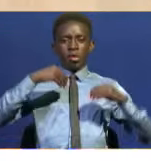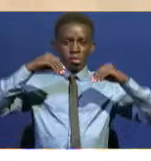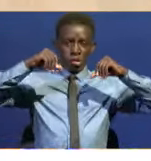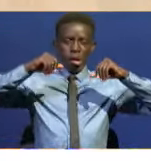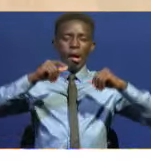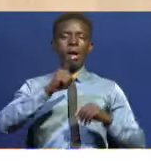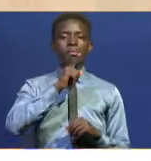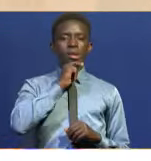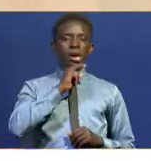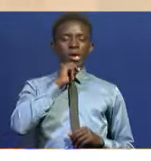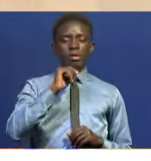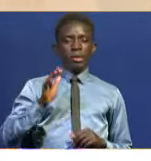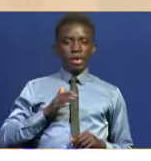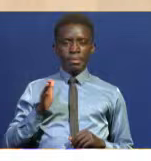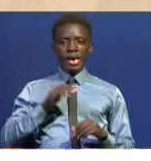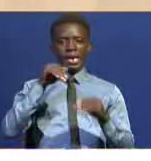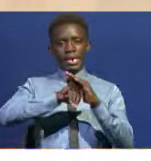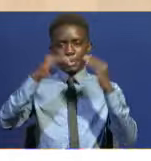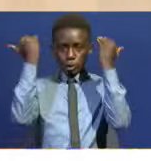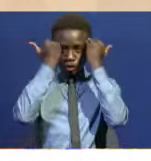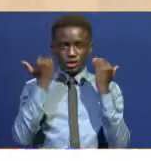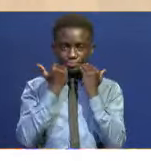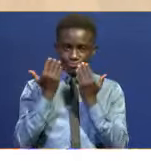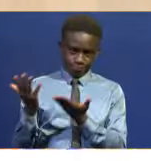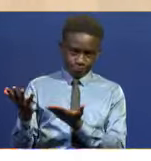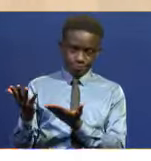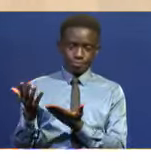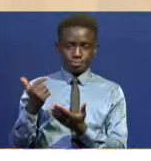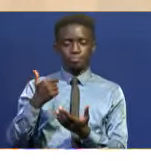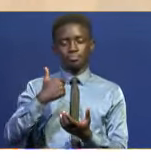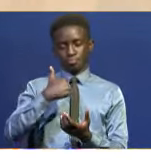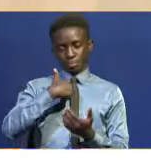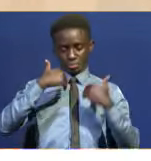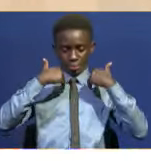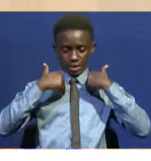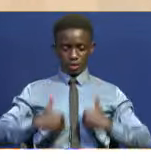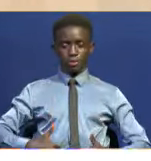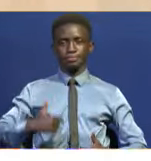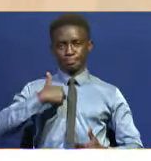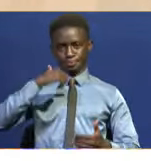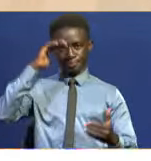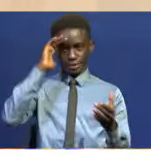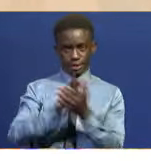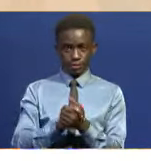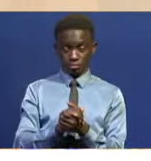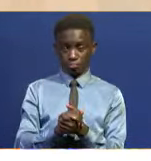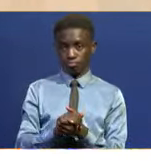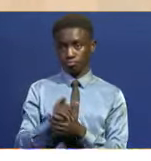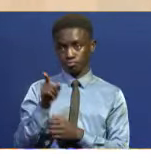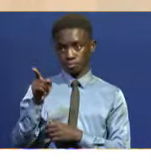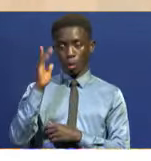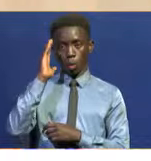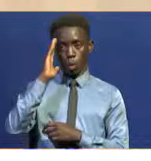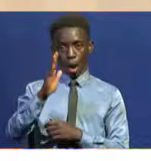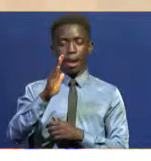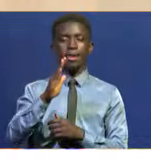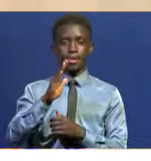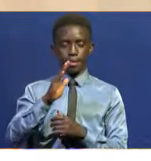in our judiciary, who I believe will uphold the